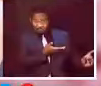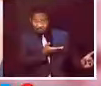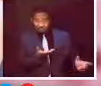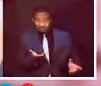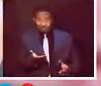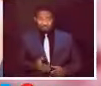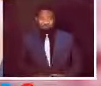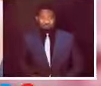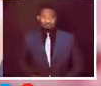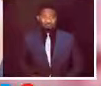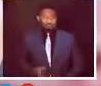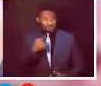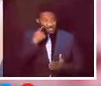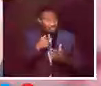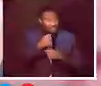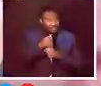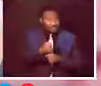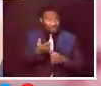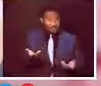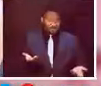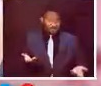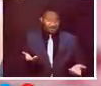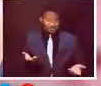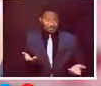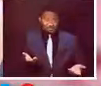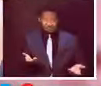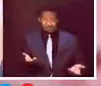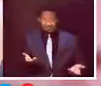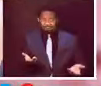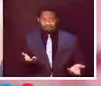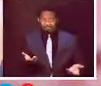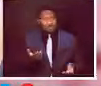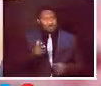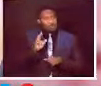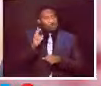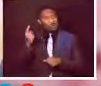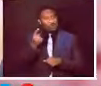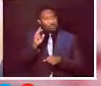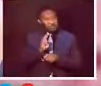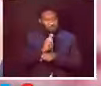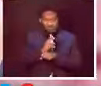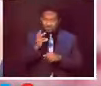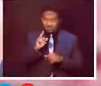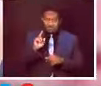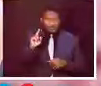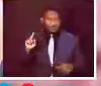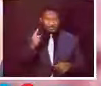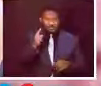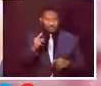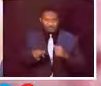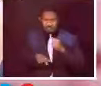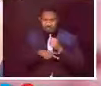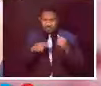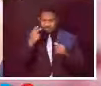of the delegation, whether it has always not been the first deputy speaker who